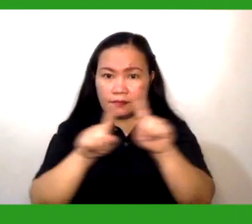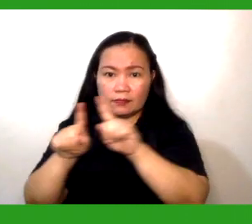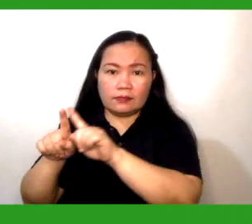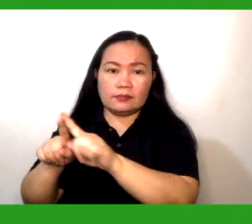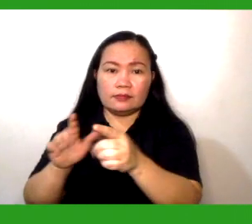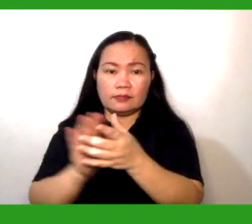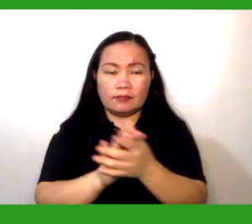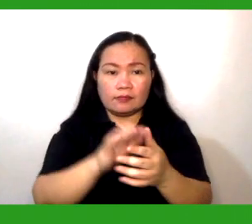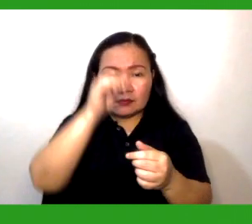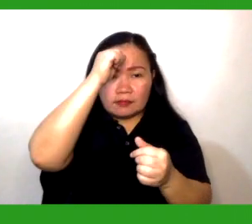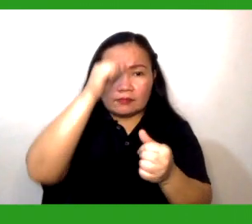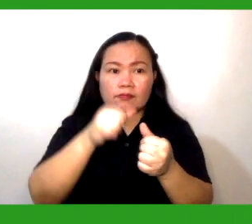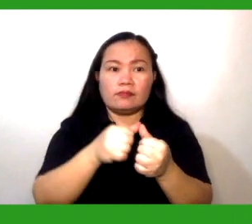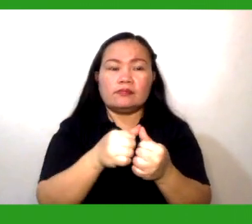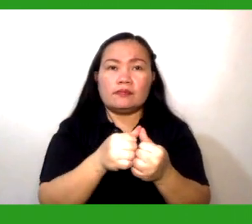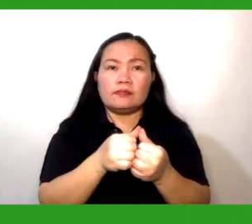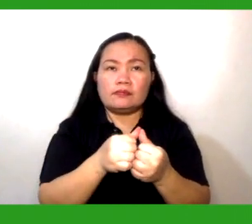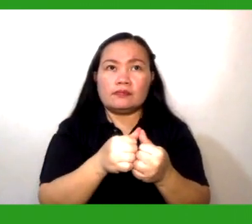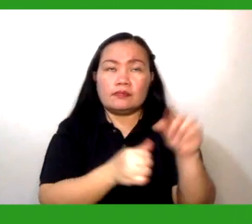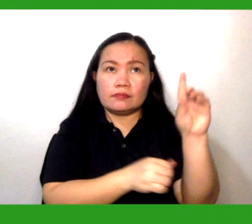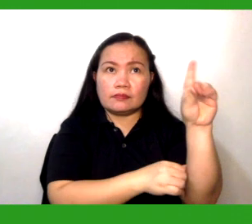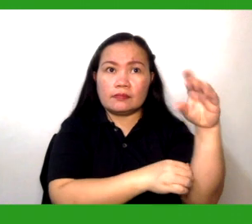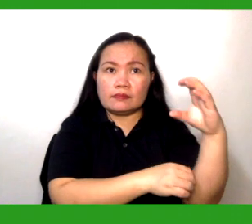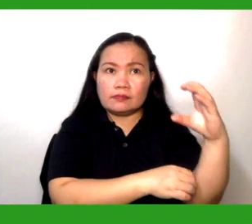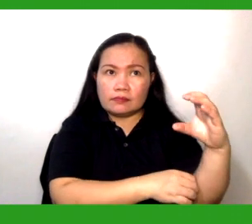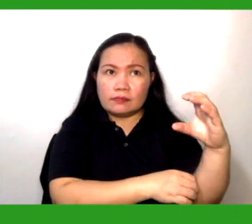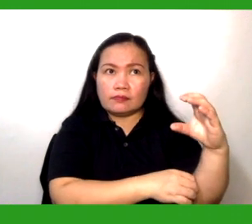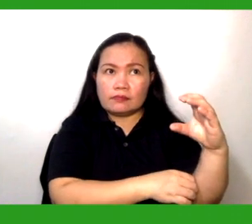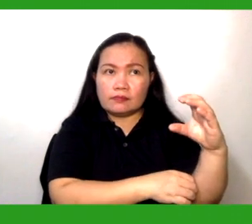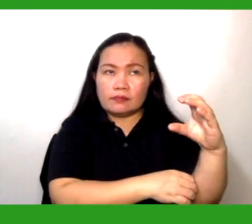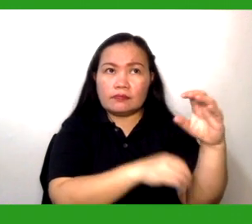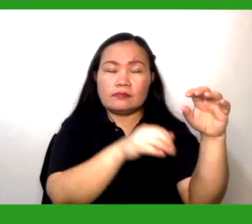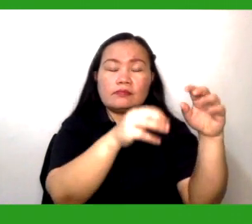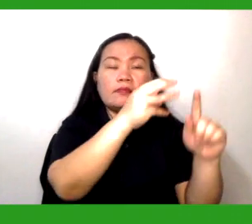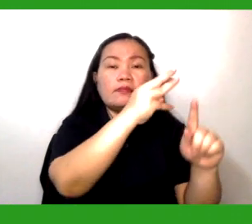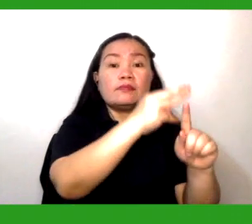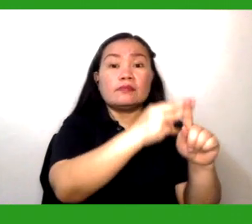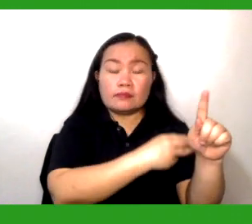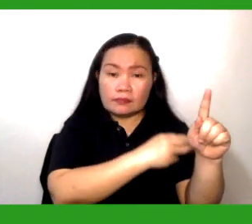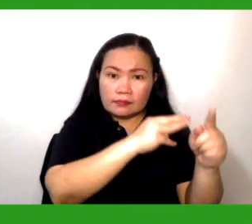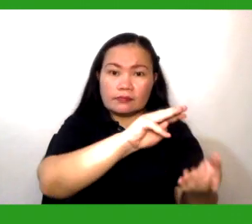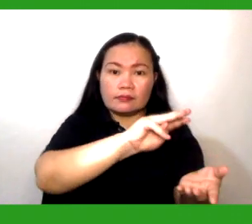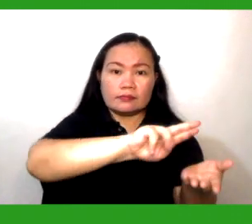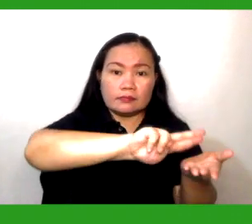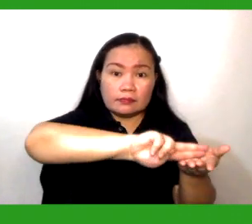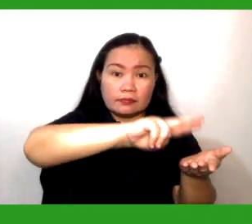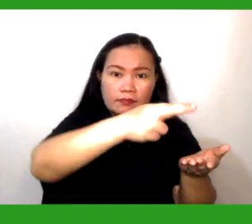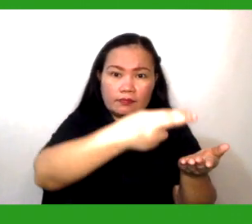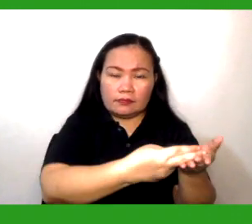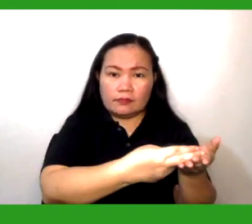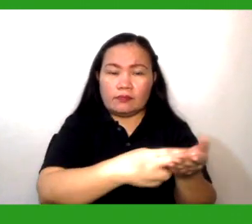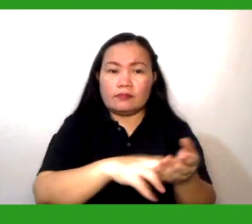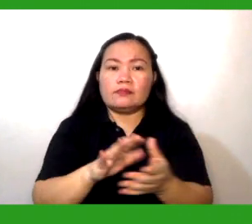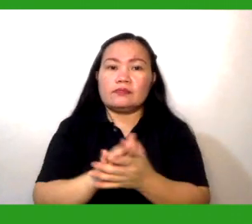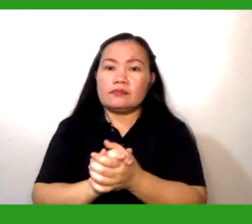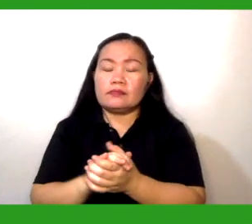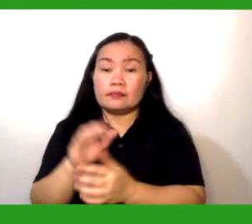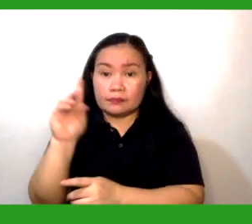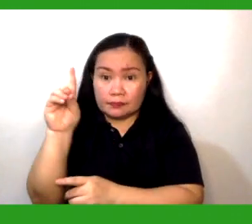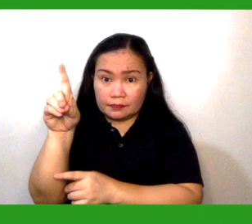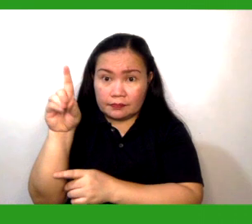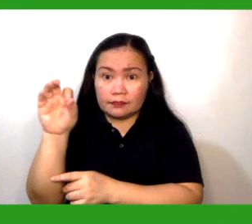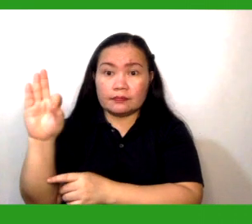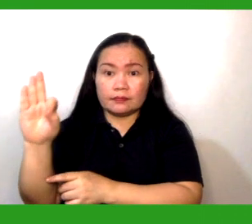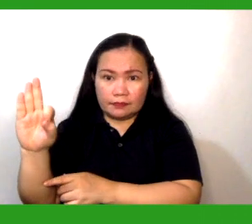Fahrenheit. Tandaan po that the degree Celsius is the unit in the metric system and the degree Fahrenheit is the unit in the